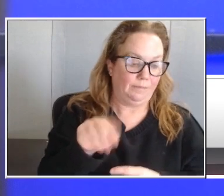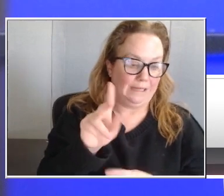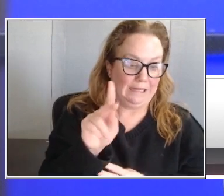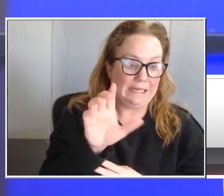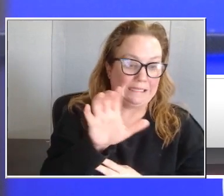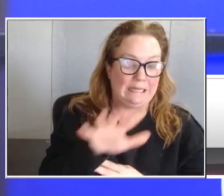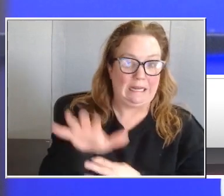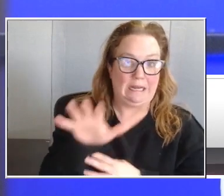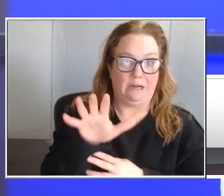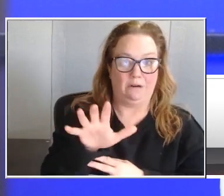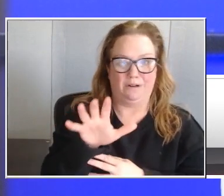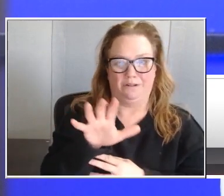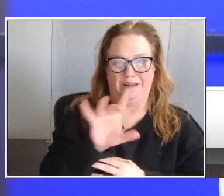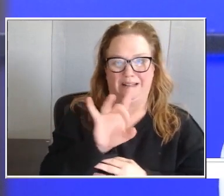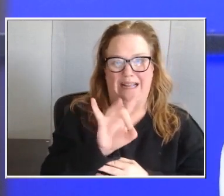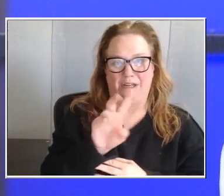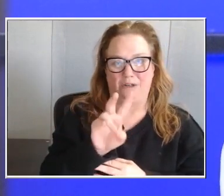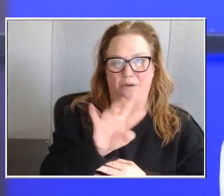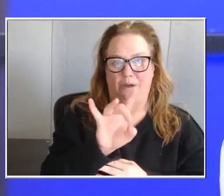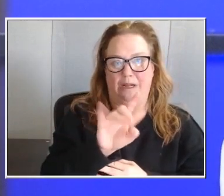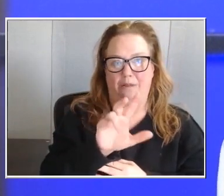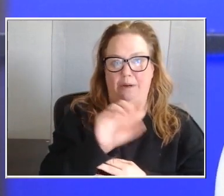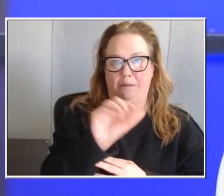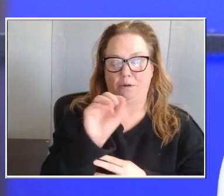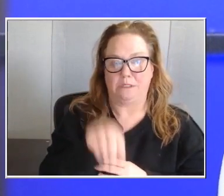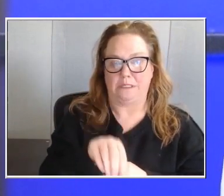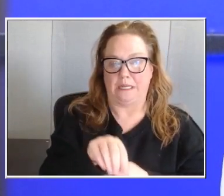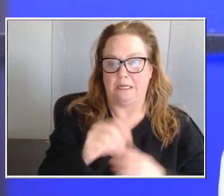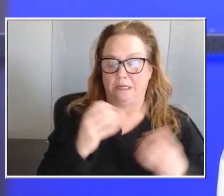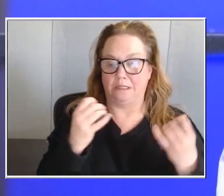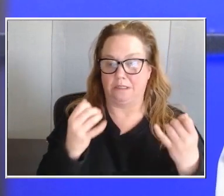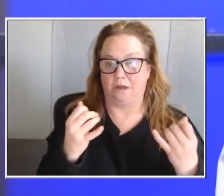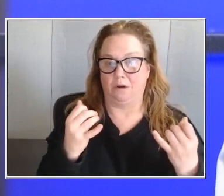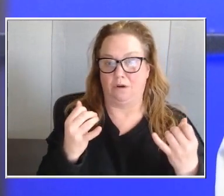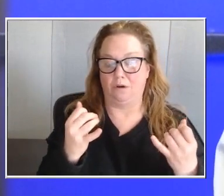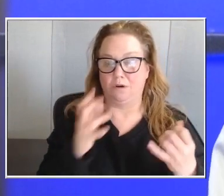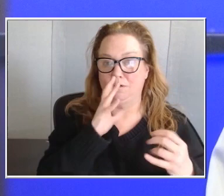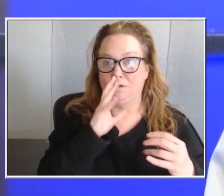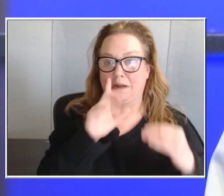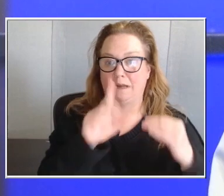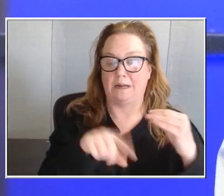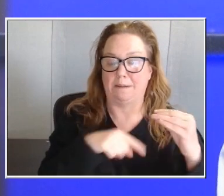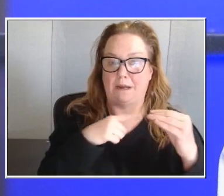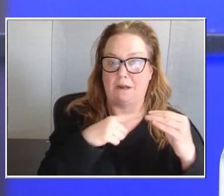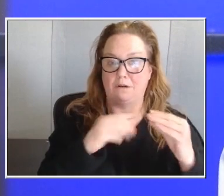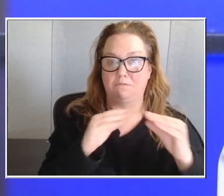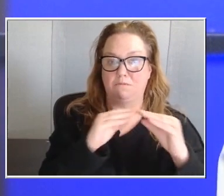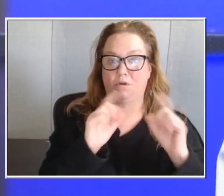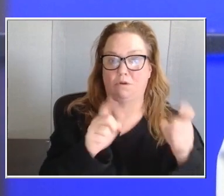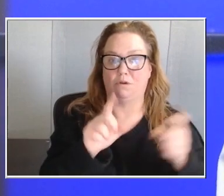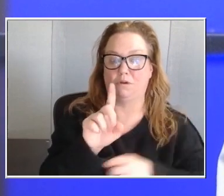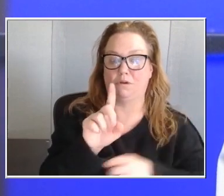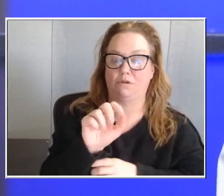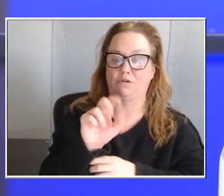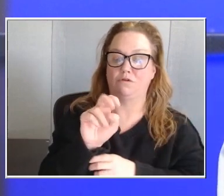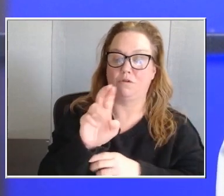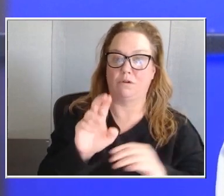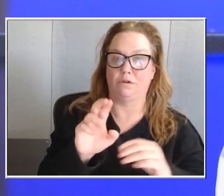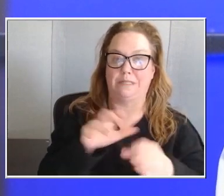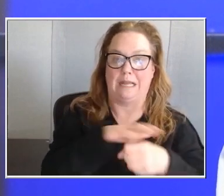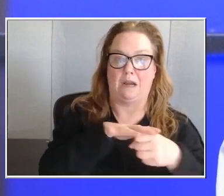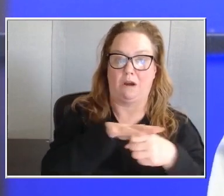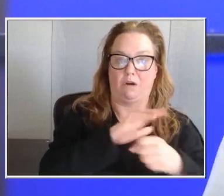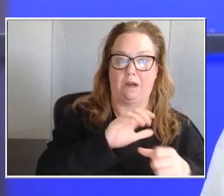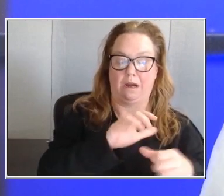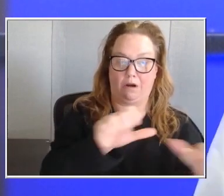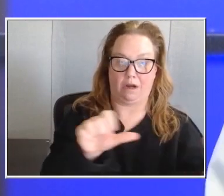area, we were somewhere around 82, 83%. So right there, you're talking about more donors per capita in our area.